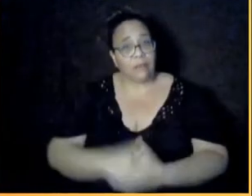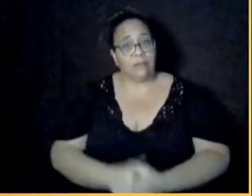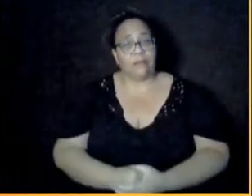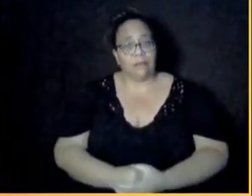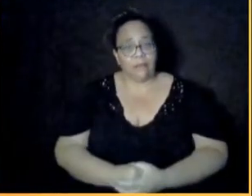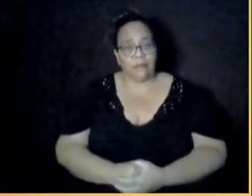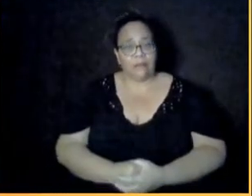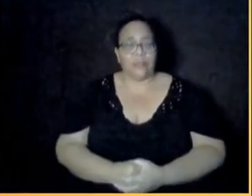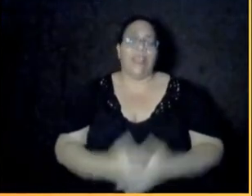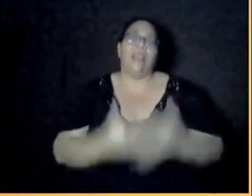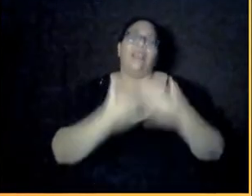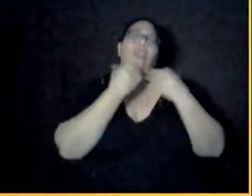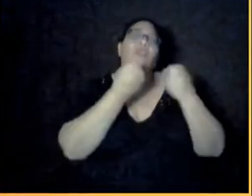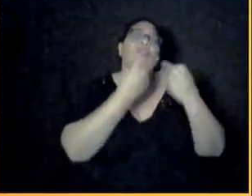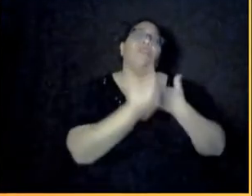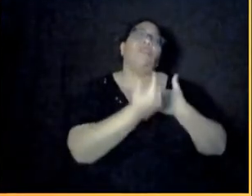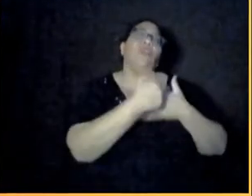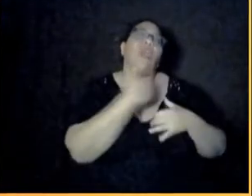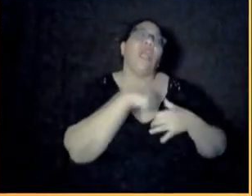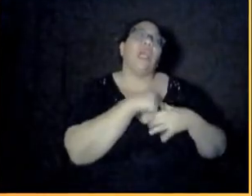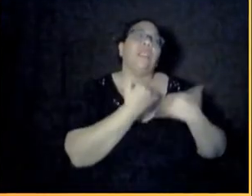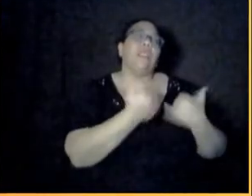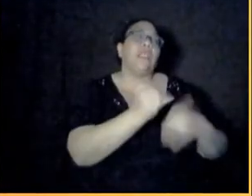Well, thank you so much for joining us tonight.